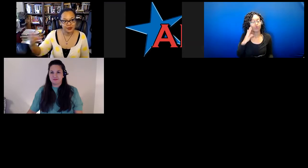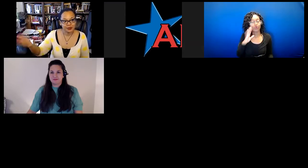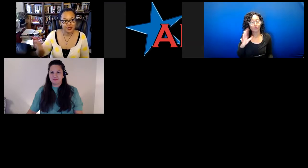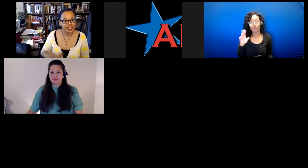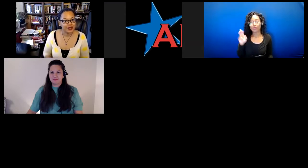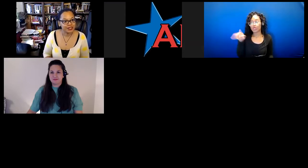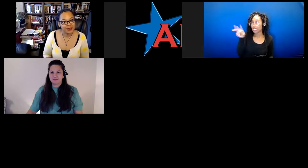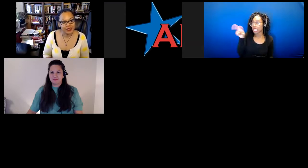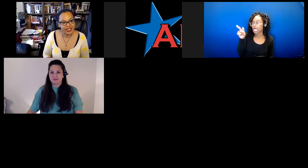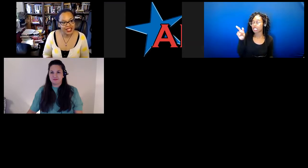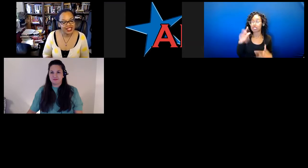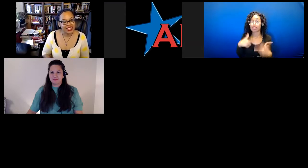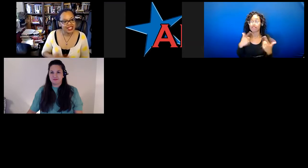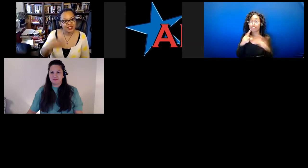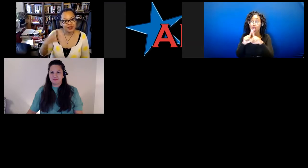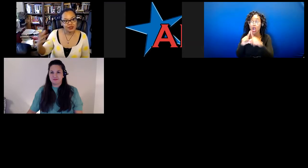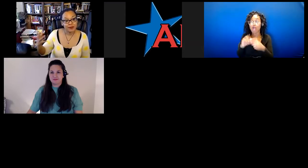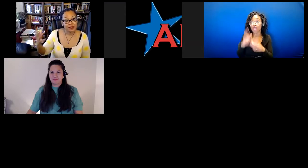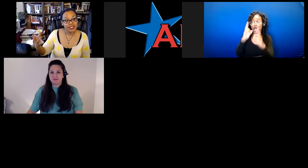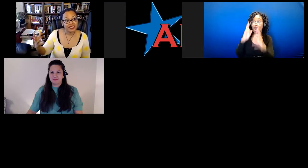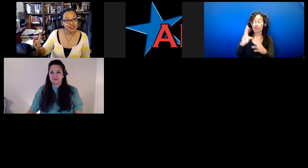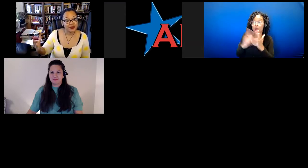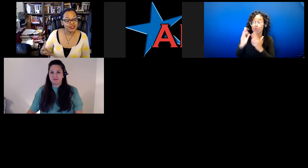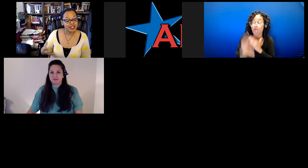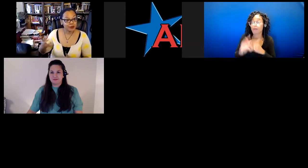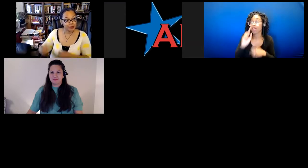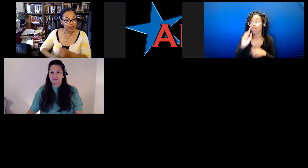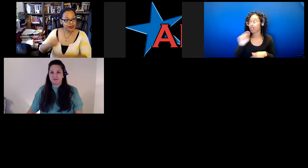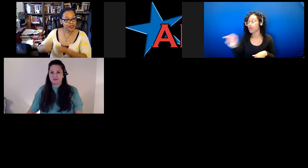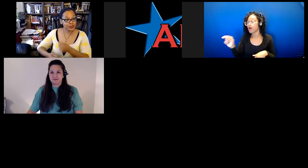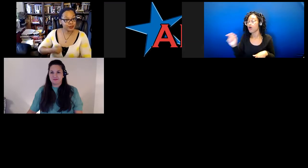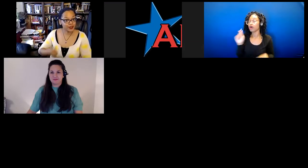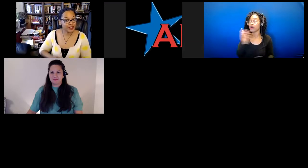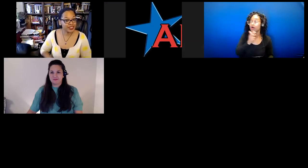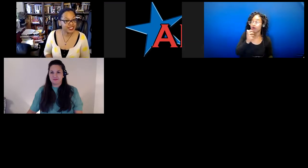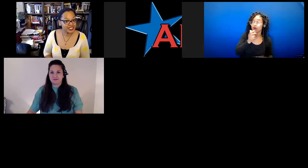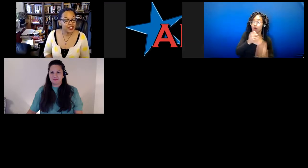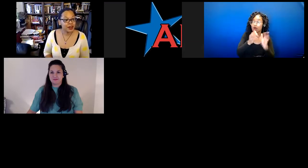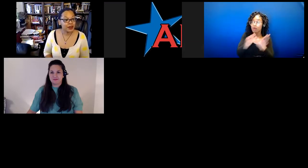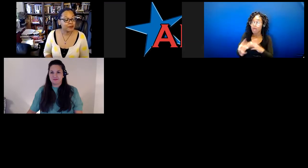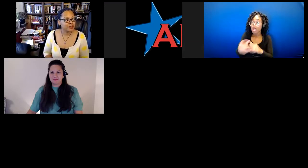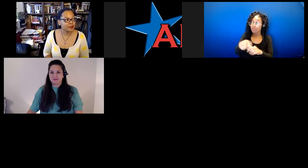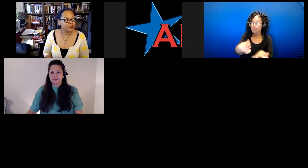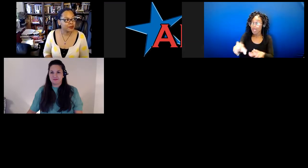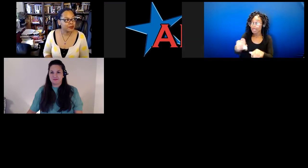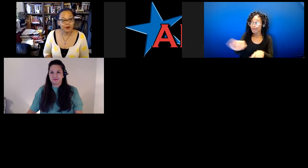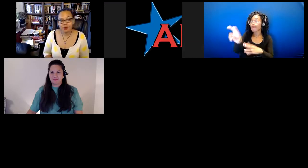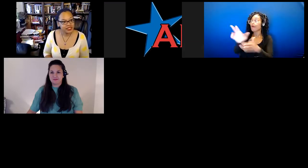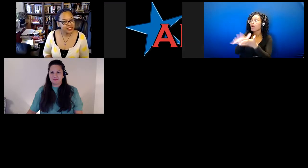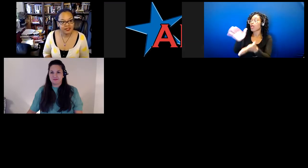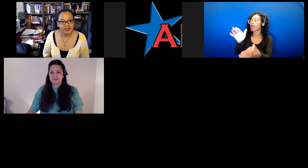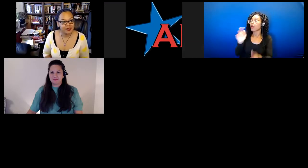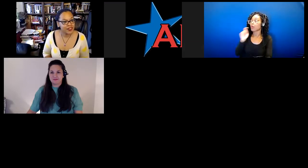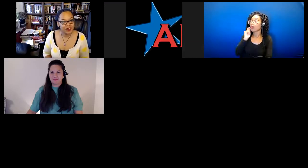honors programs, I would look at those places where they were preparing you for college, and there